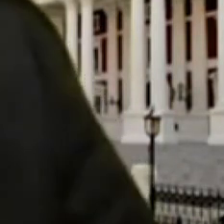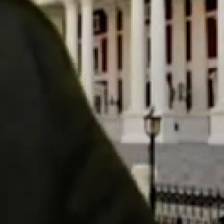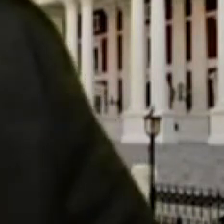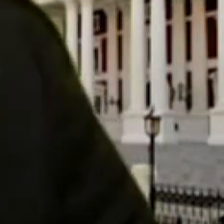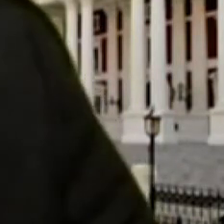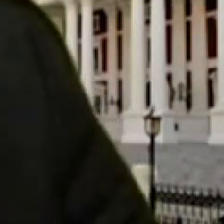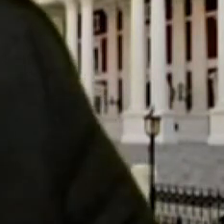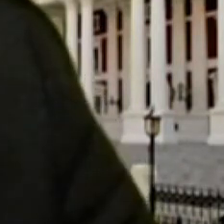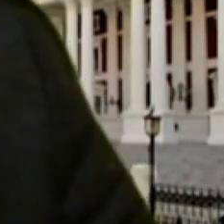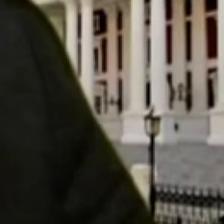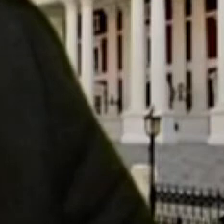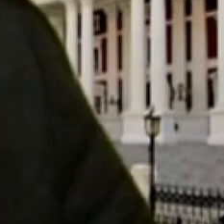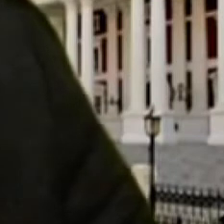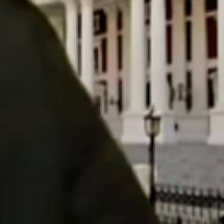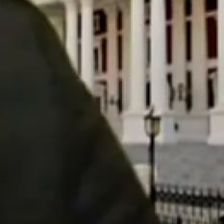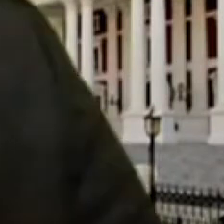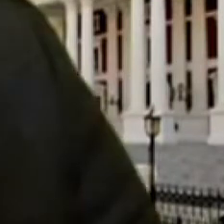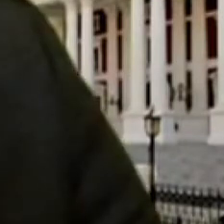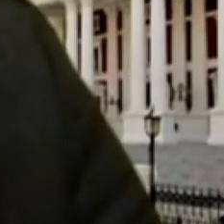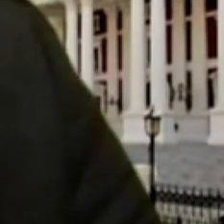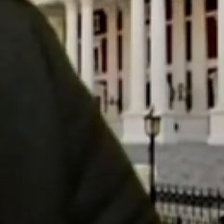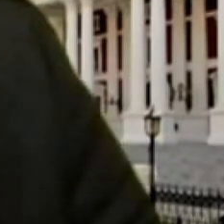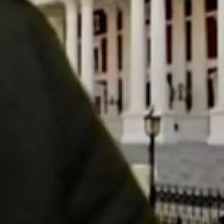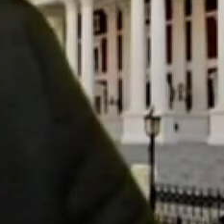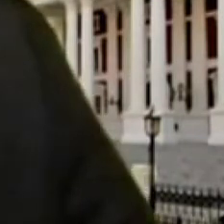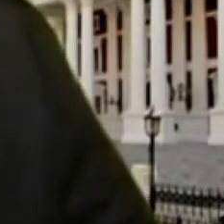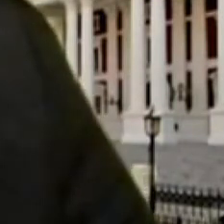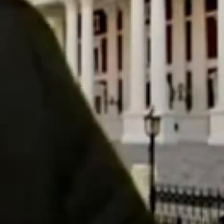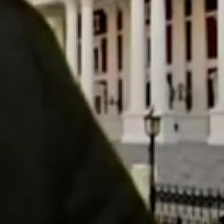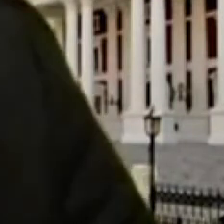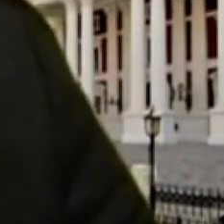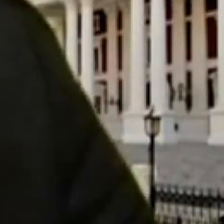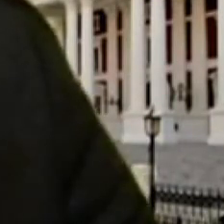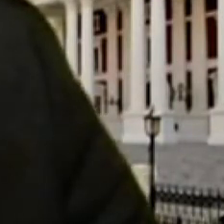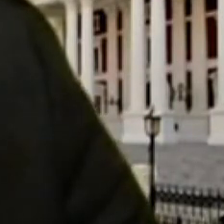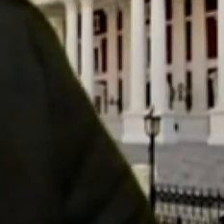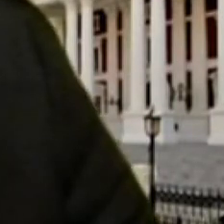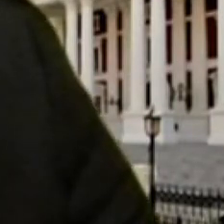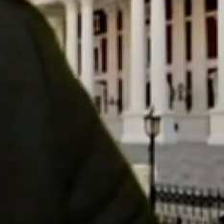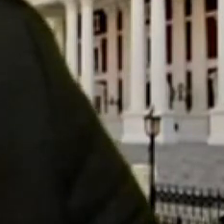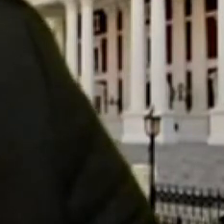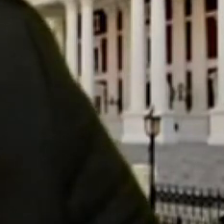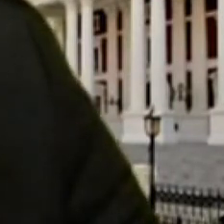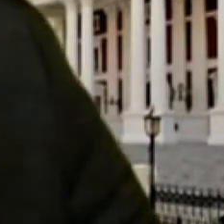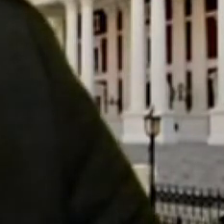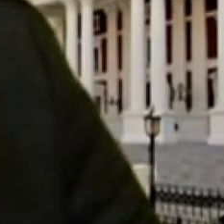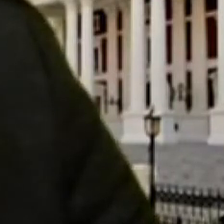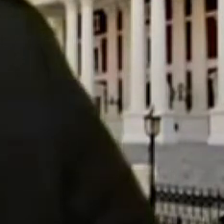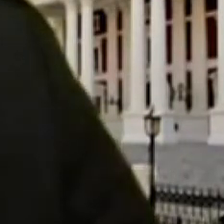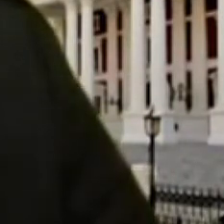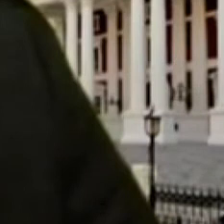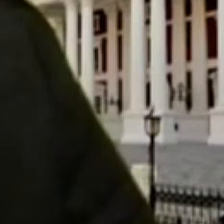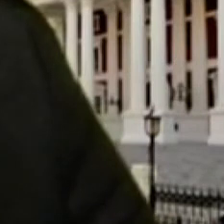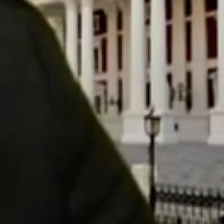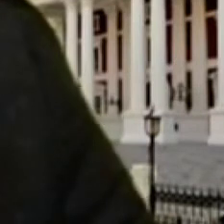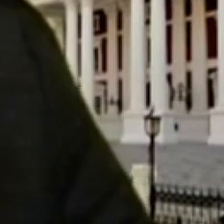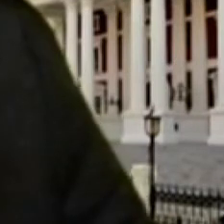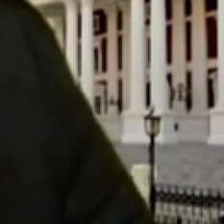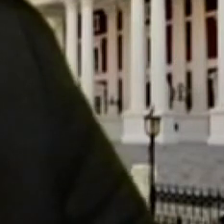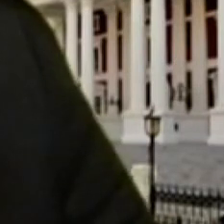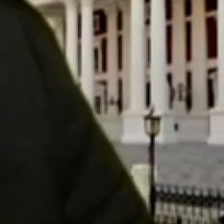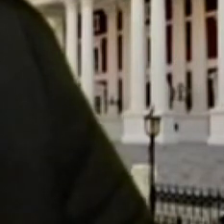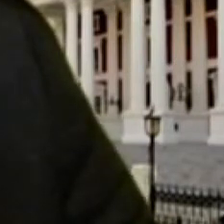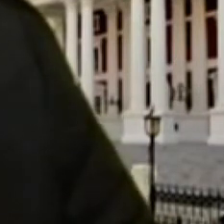bidding process expected to be completed? And has the department considered probably building internal